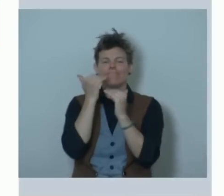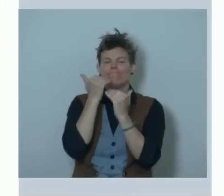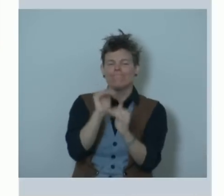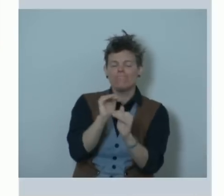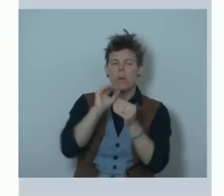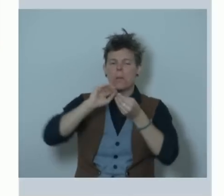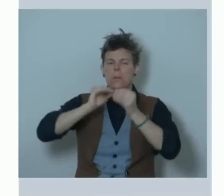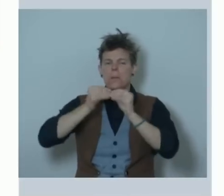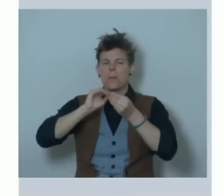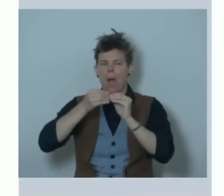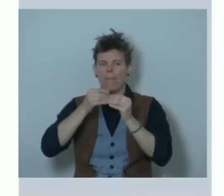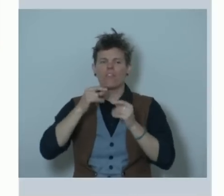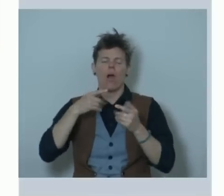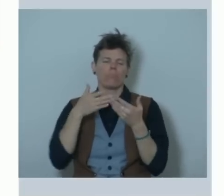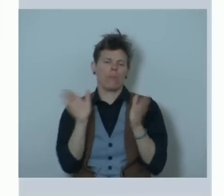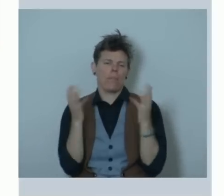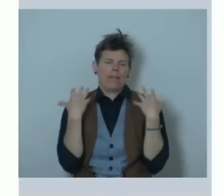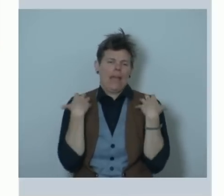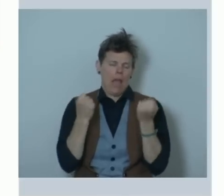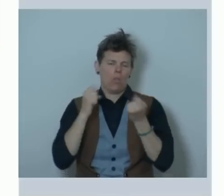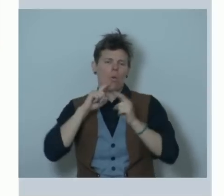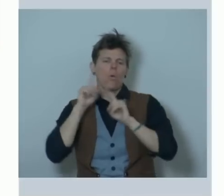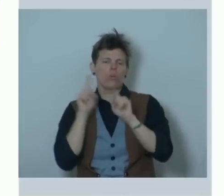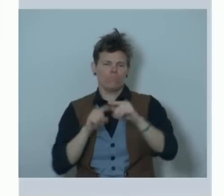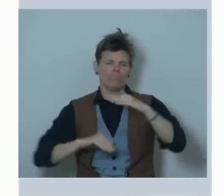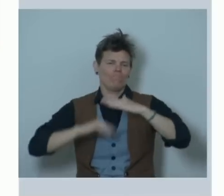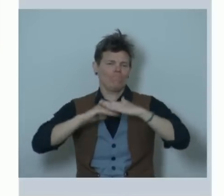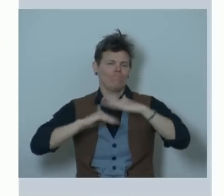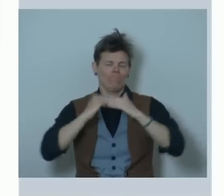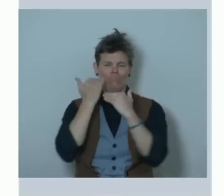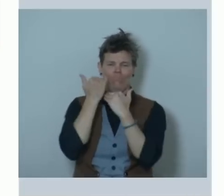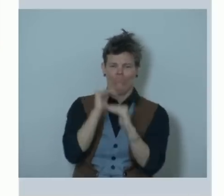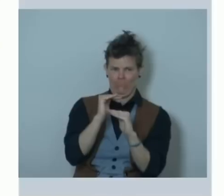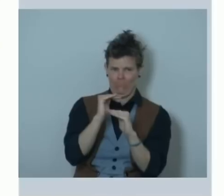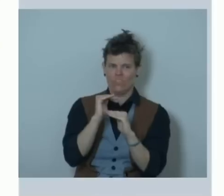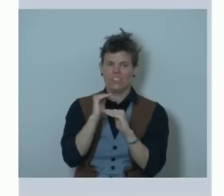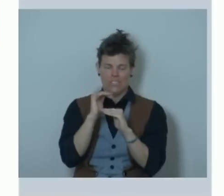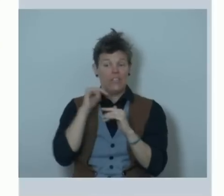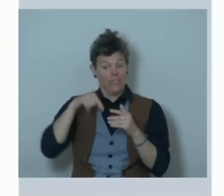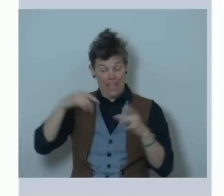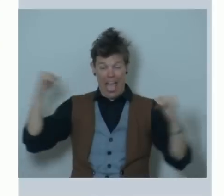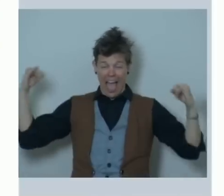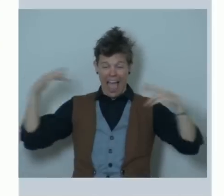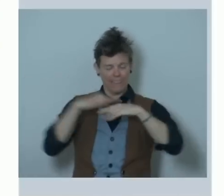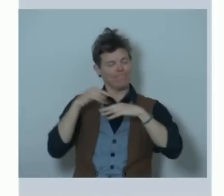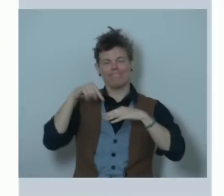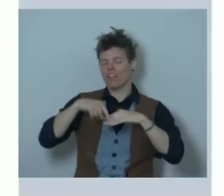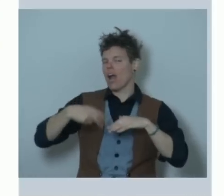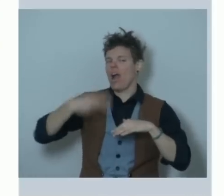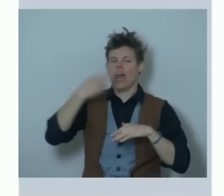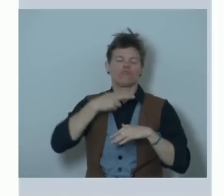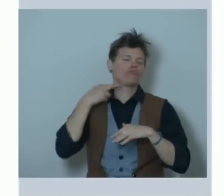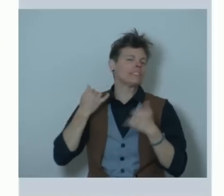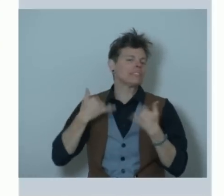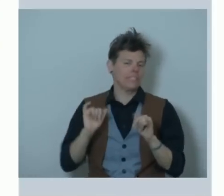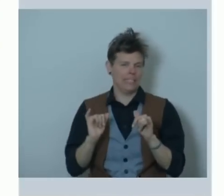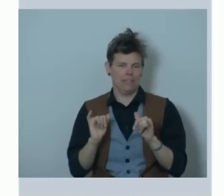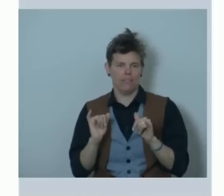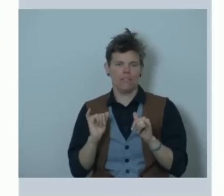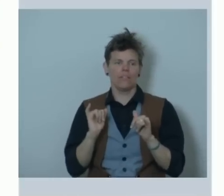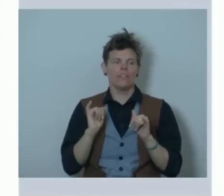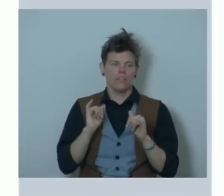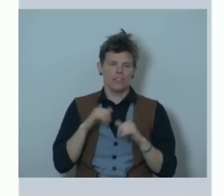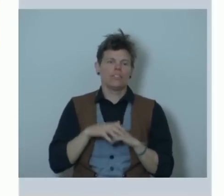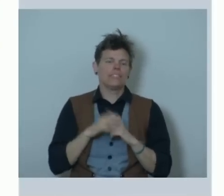are the areas where you have the greatest risk. And it's going to be an issue, quite frankly, for the whole country. And then we just have kind